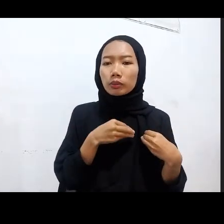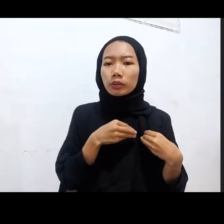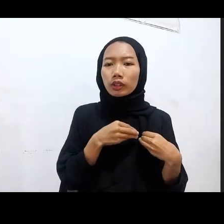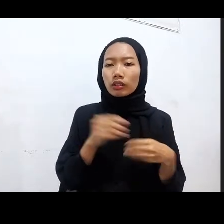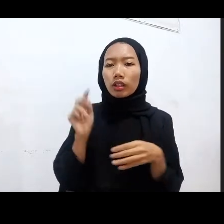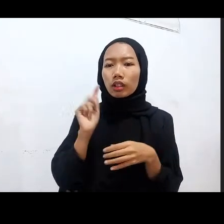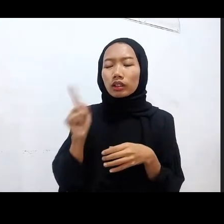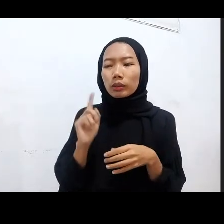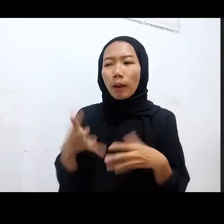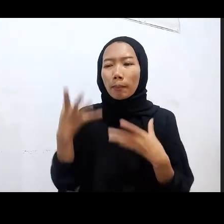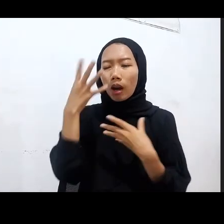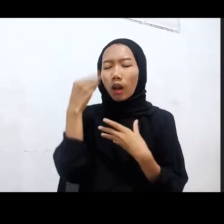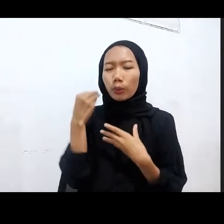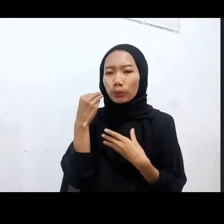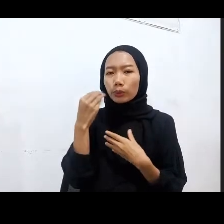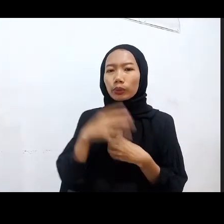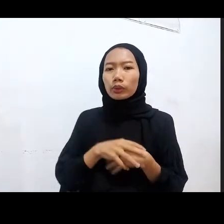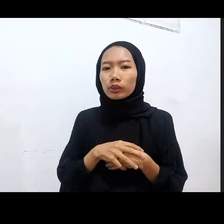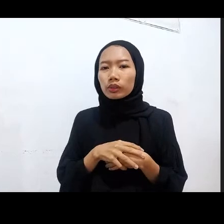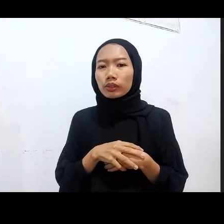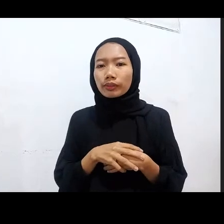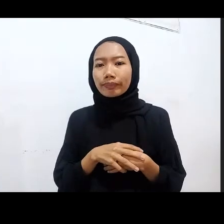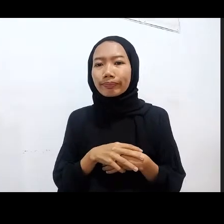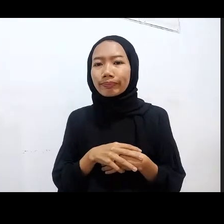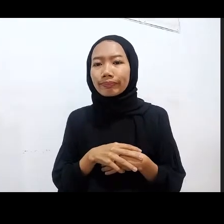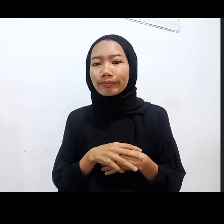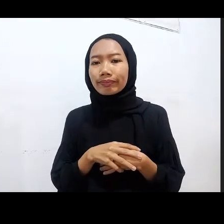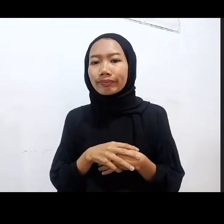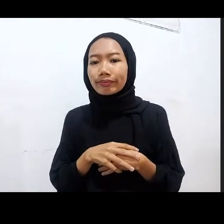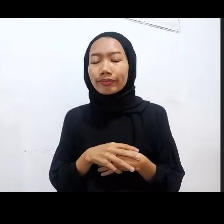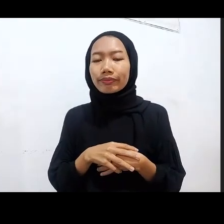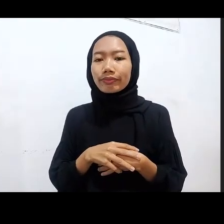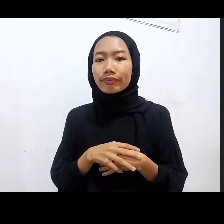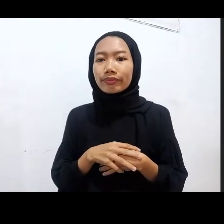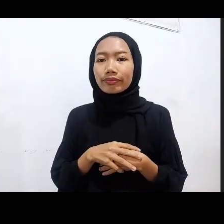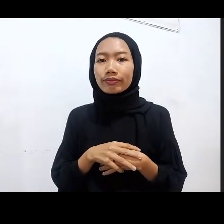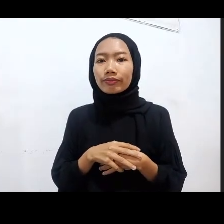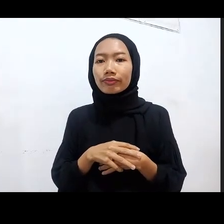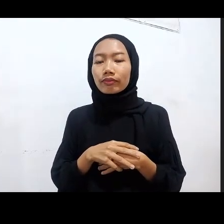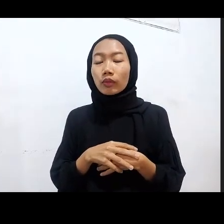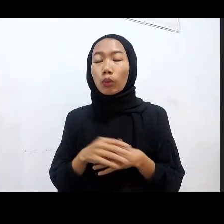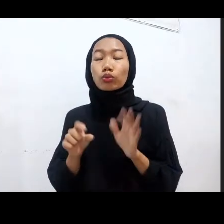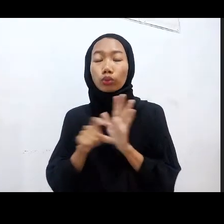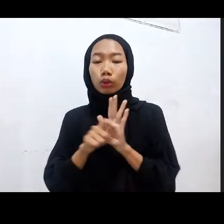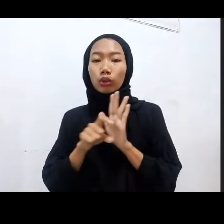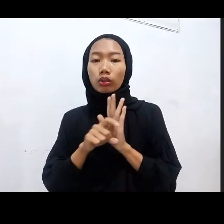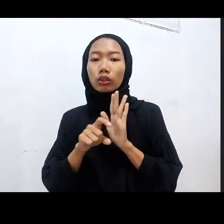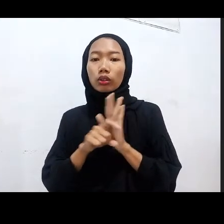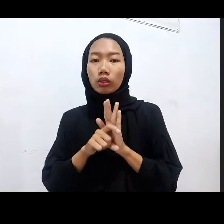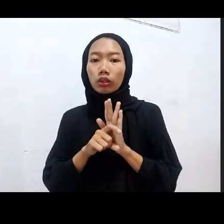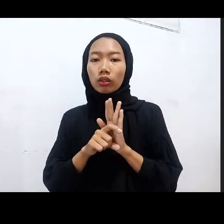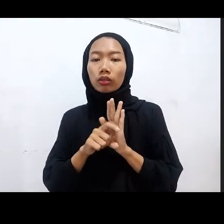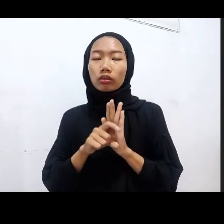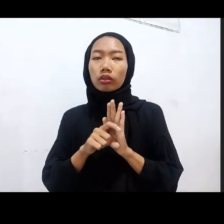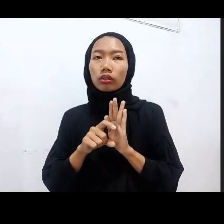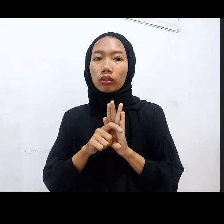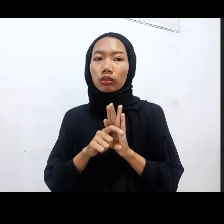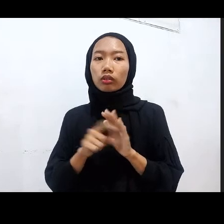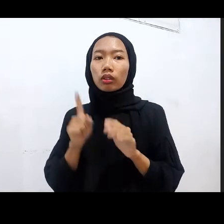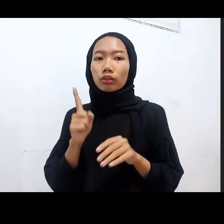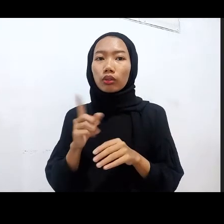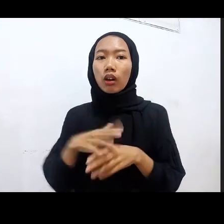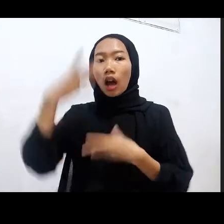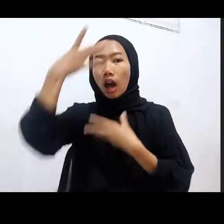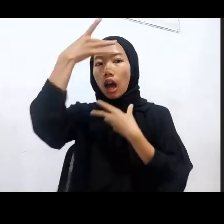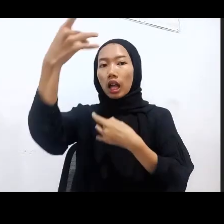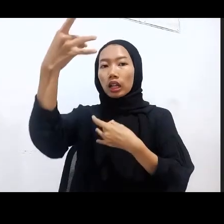really good neurosurgeon, so that's fine. But other people wanted to know about my legs. And no, the tumor's